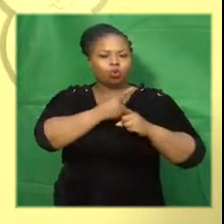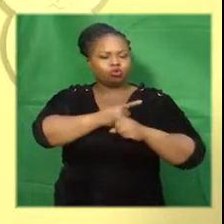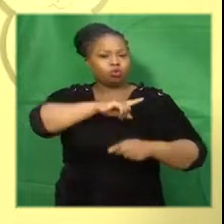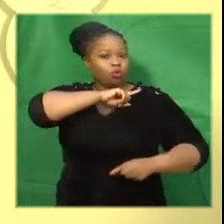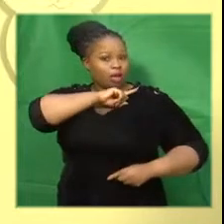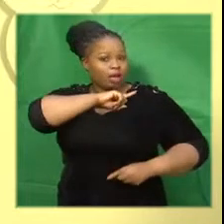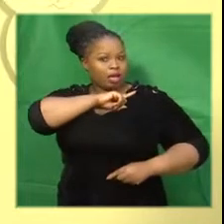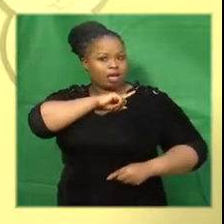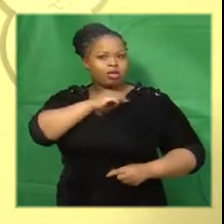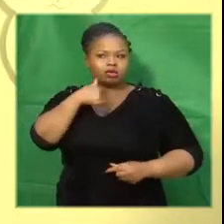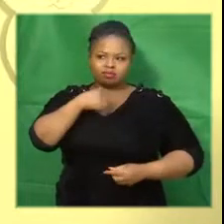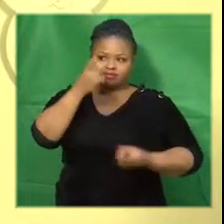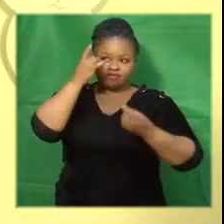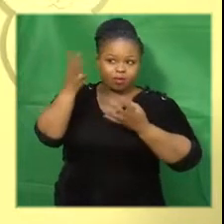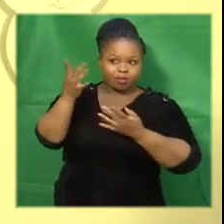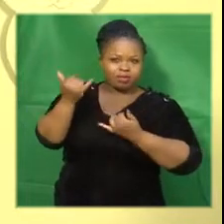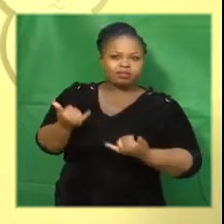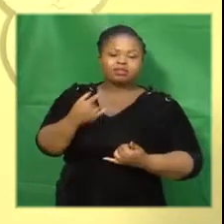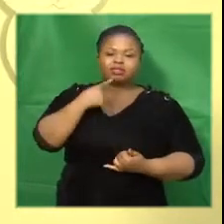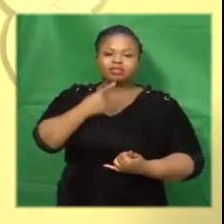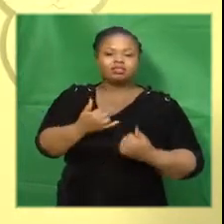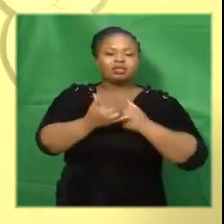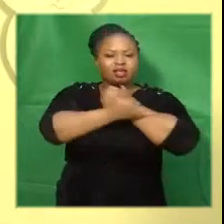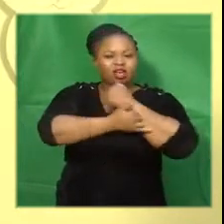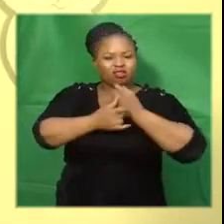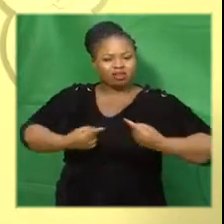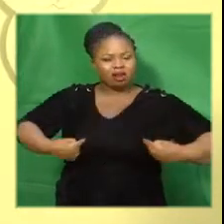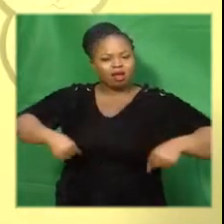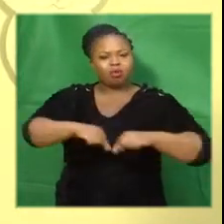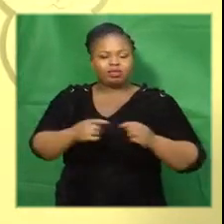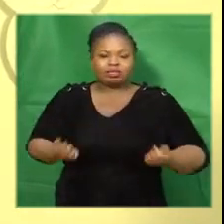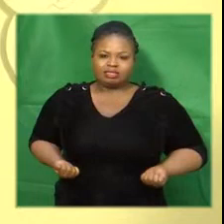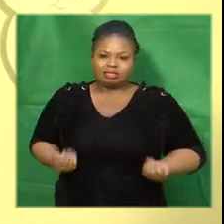nation at its time of great need.